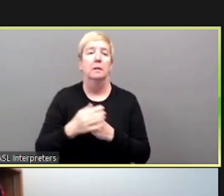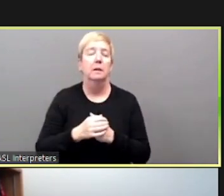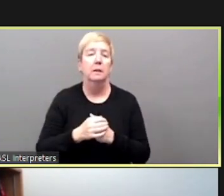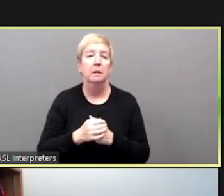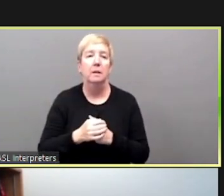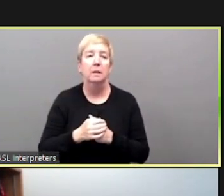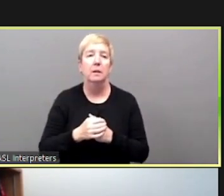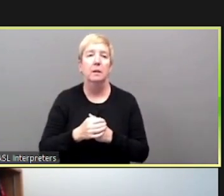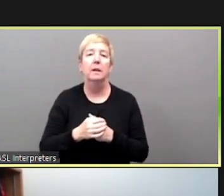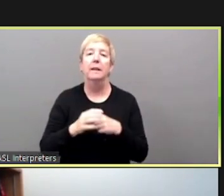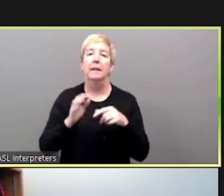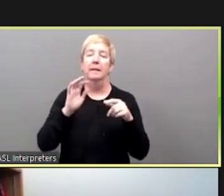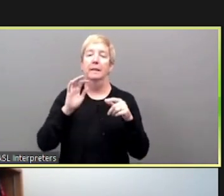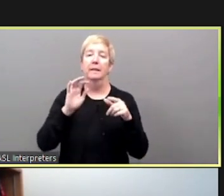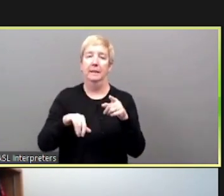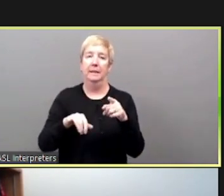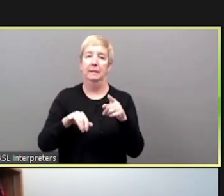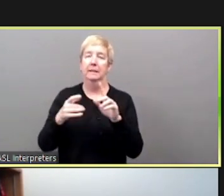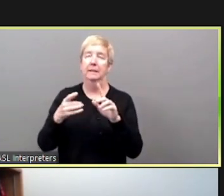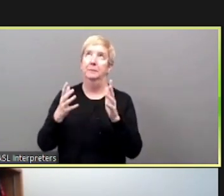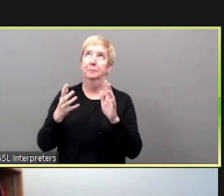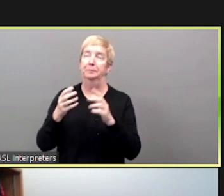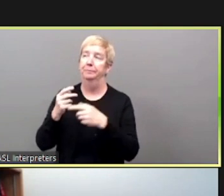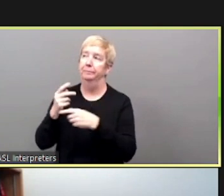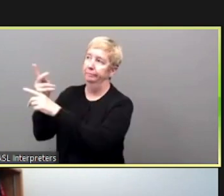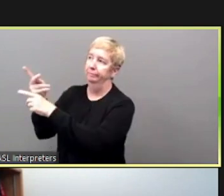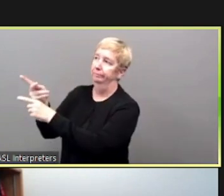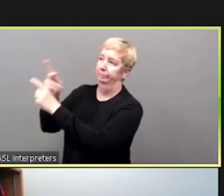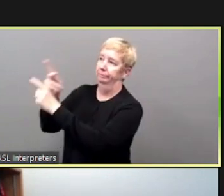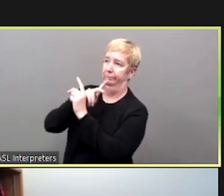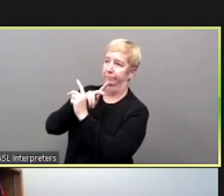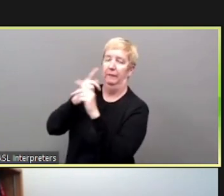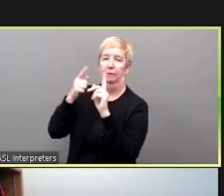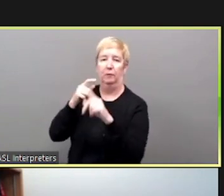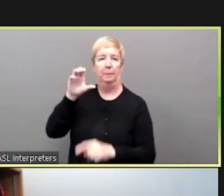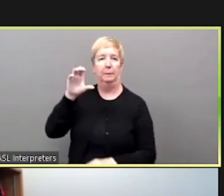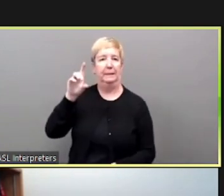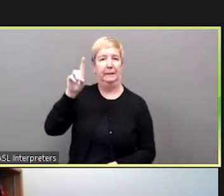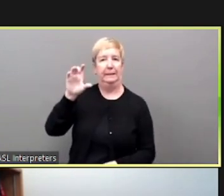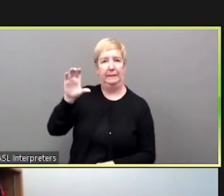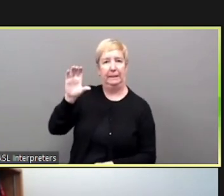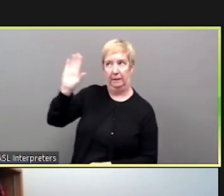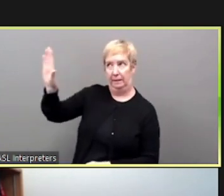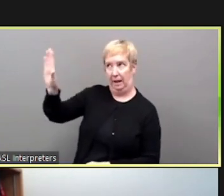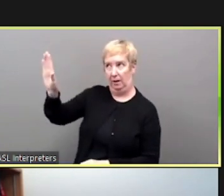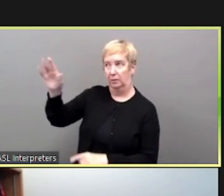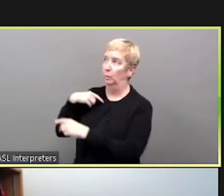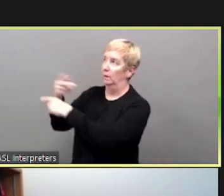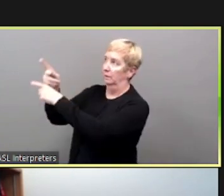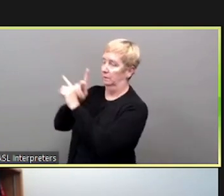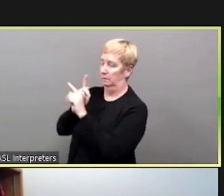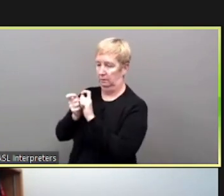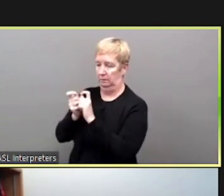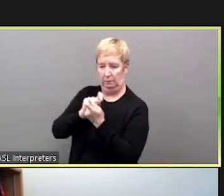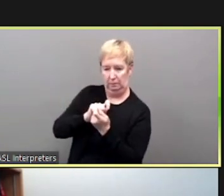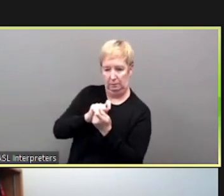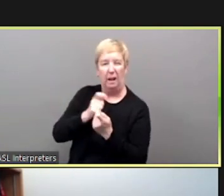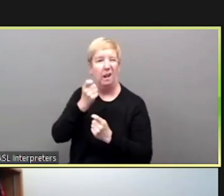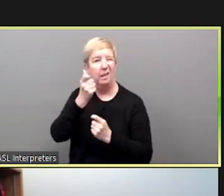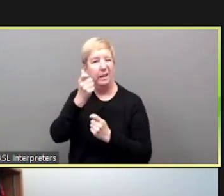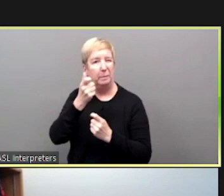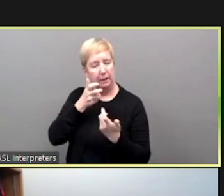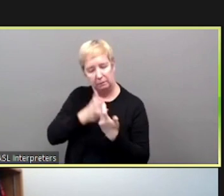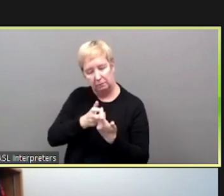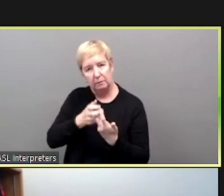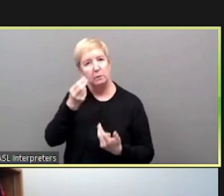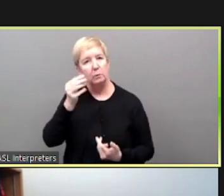an adaptation from something that CDC posts on their website. Our methods are a little bit different,